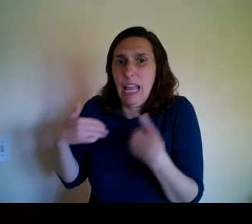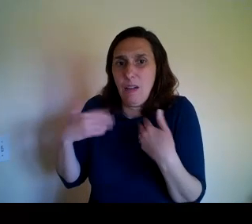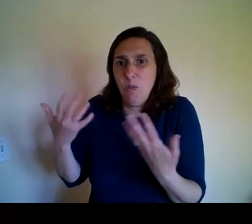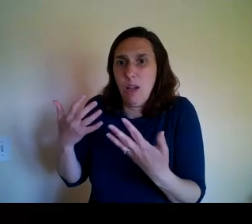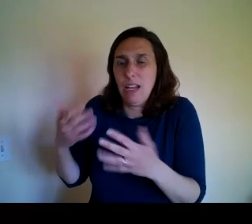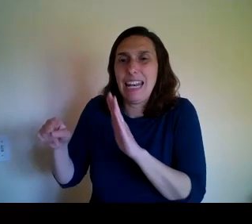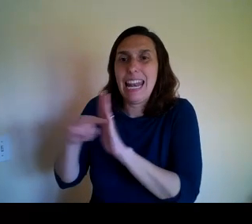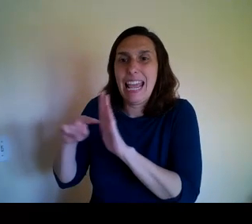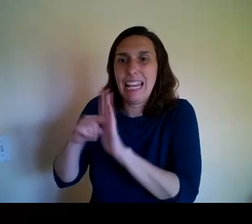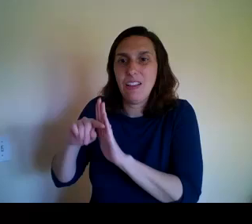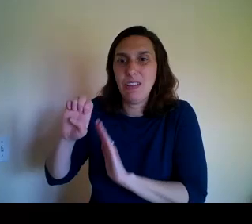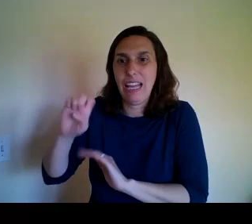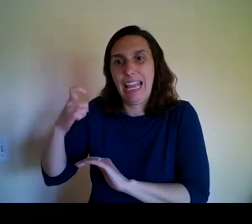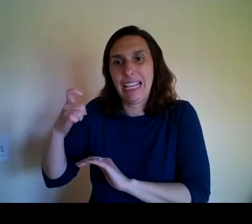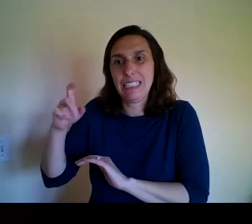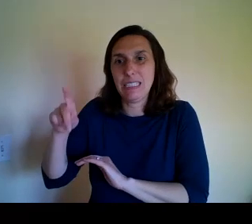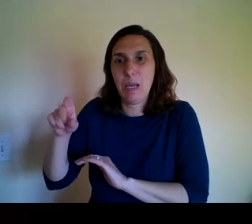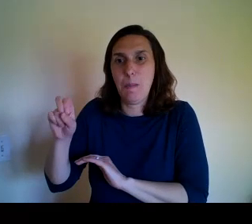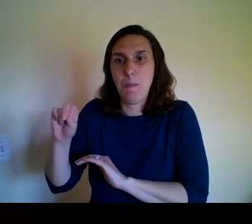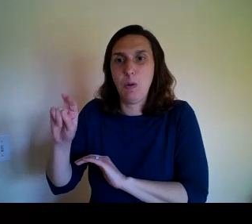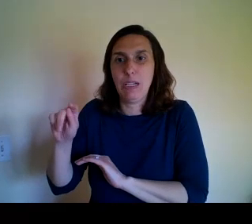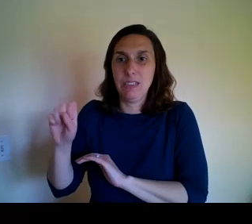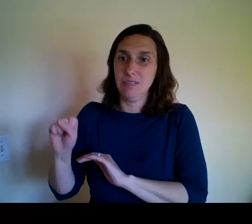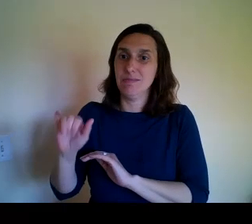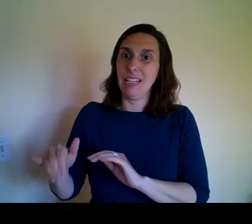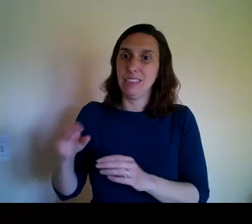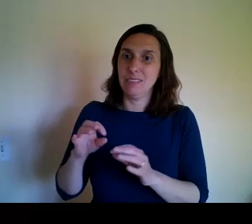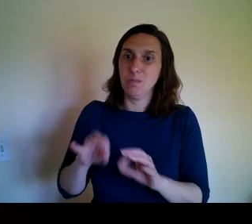have negative exponents. Well, that's good to know.